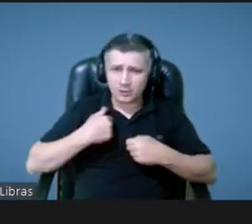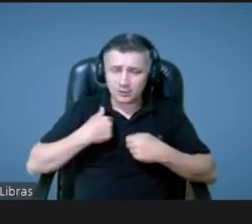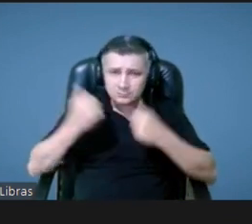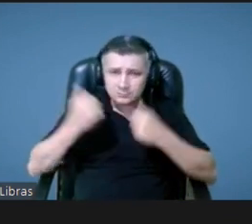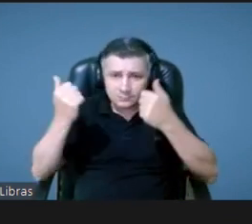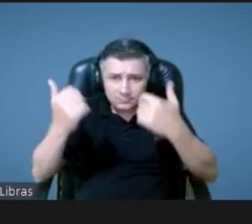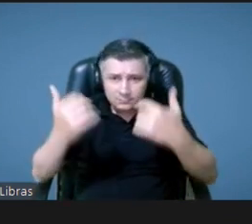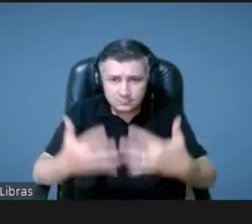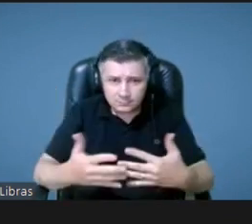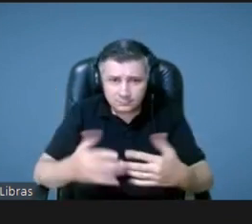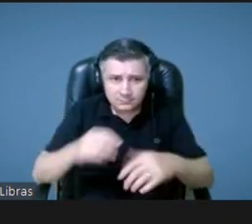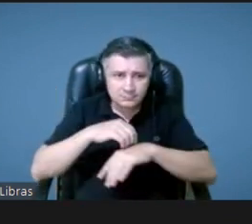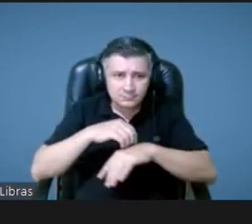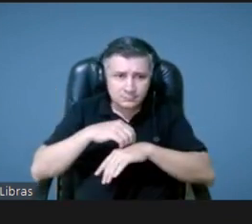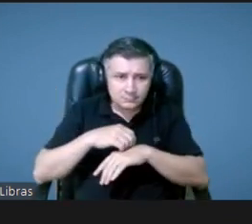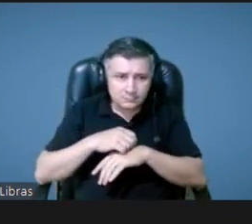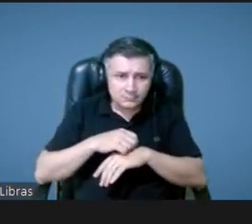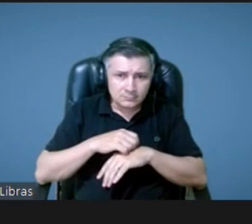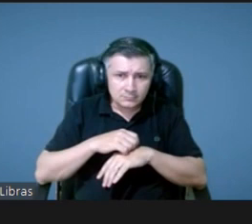So I'll go back here